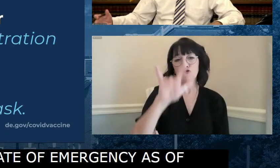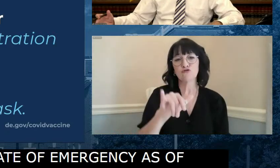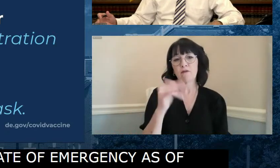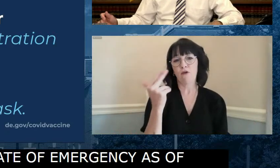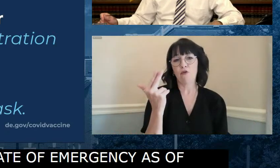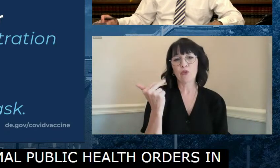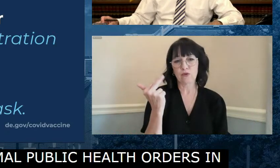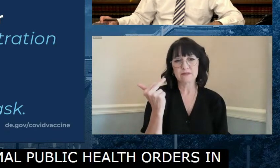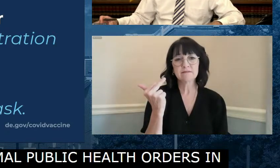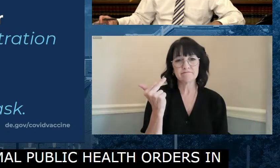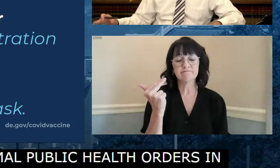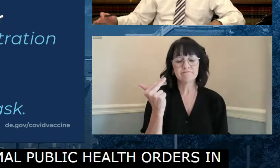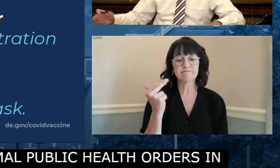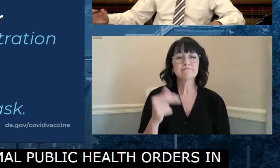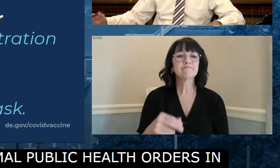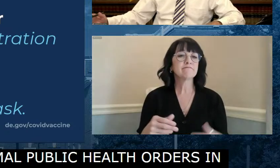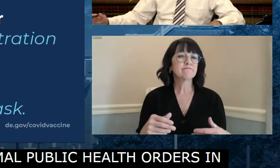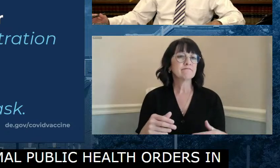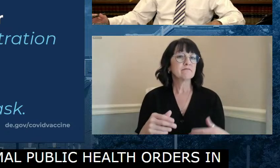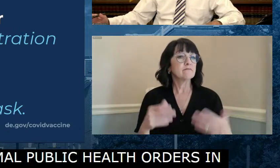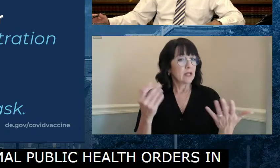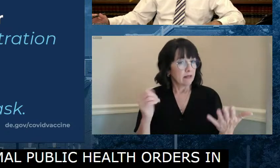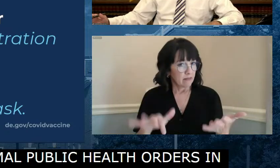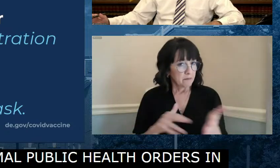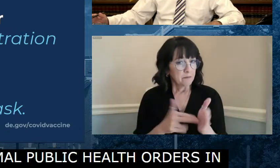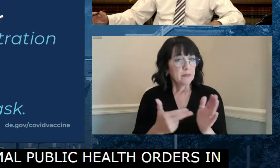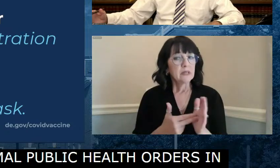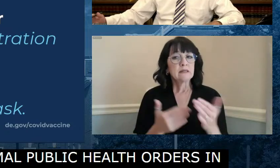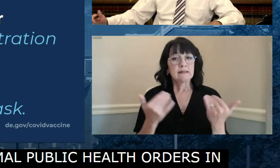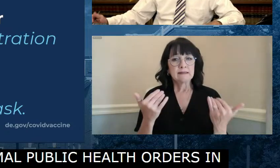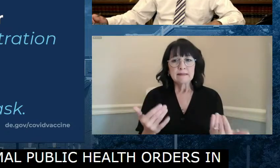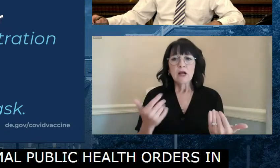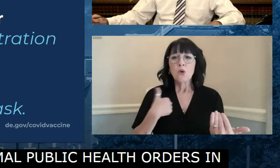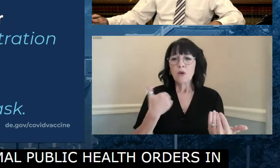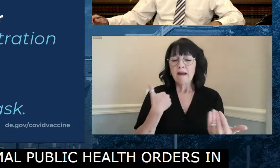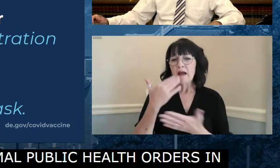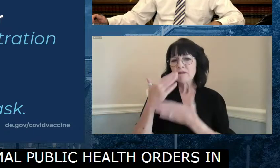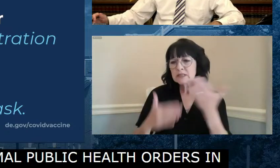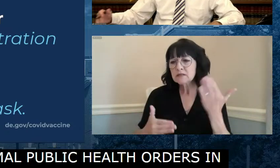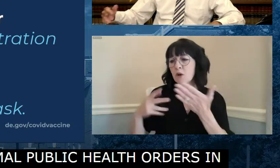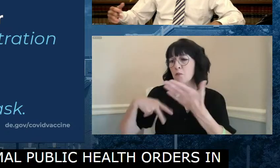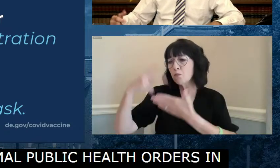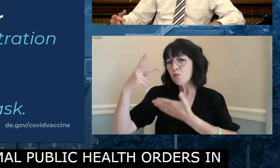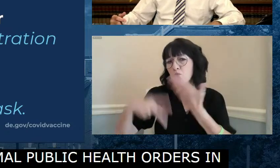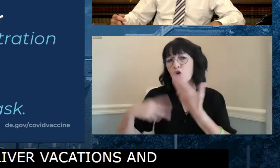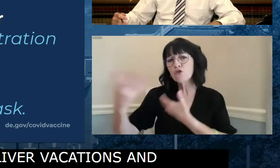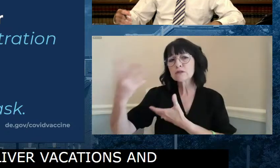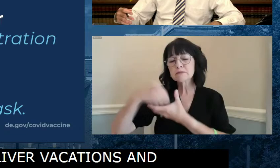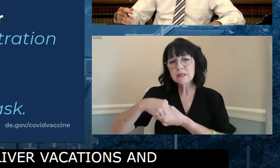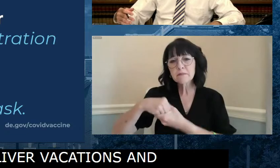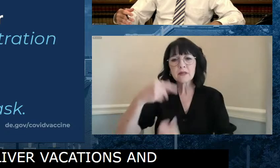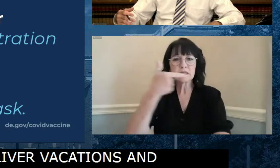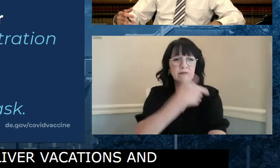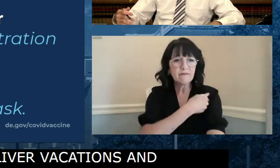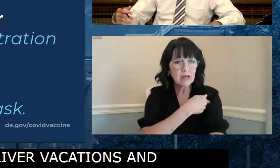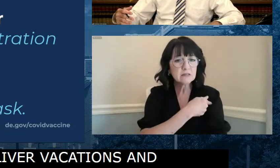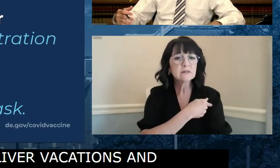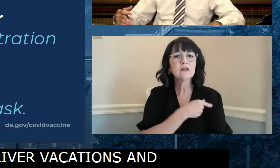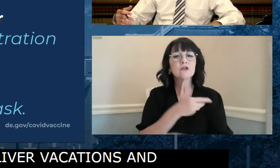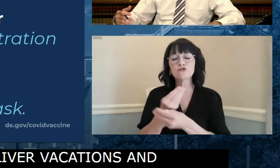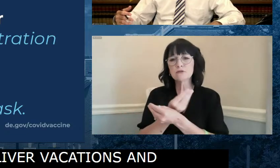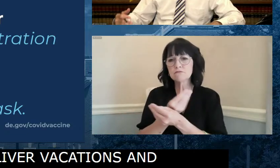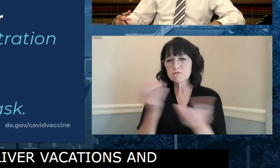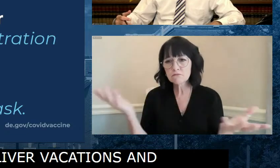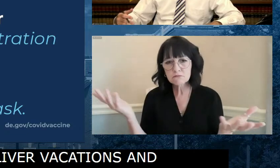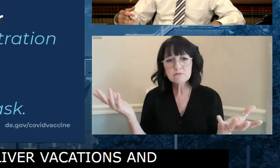to deliver vaccinations and vaccination administration and testing programs, allowing people who